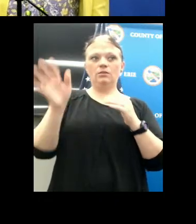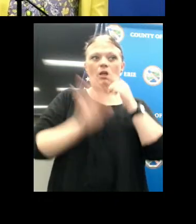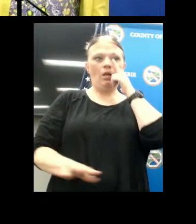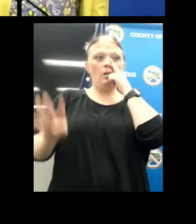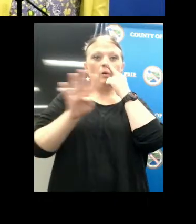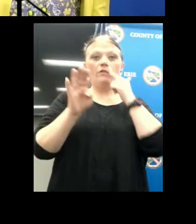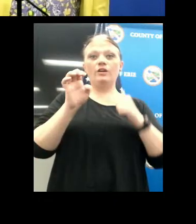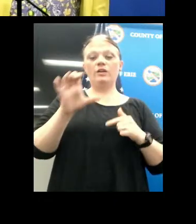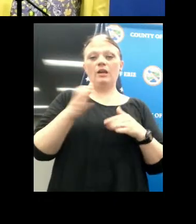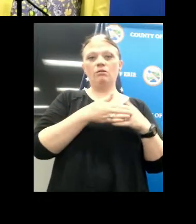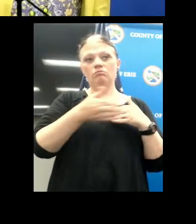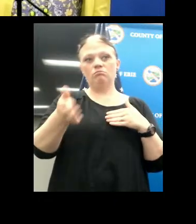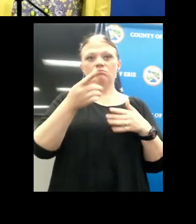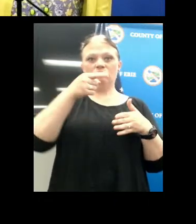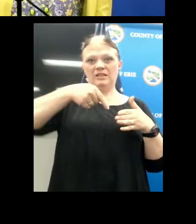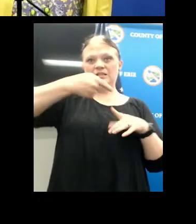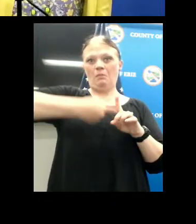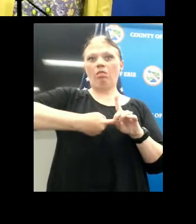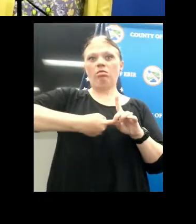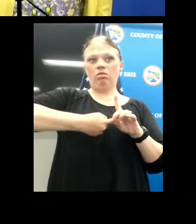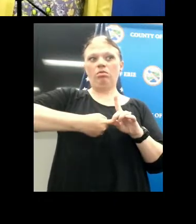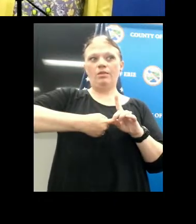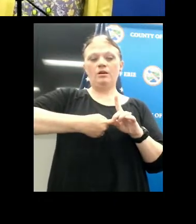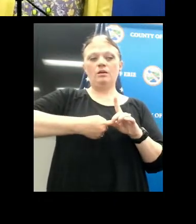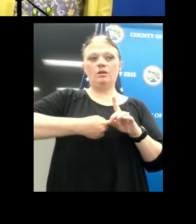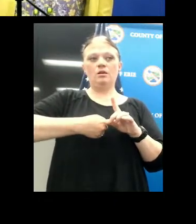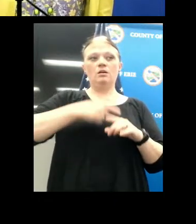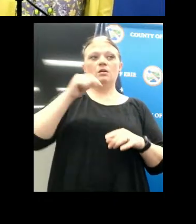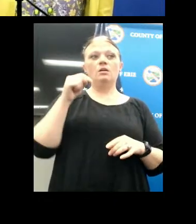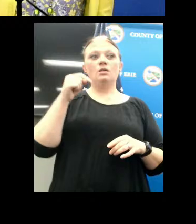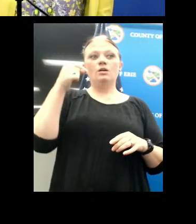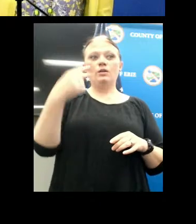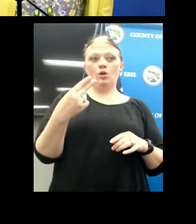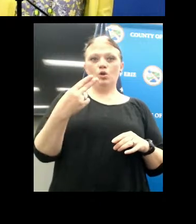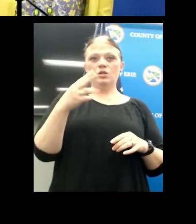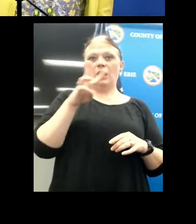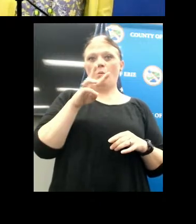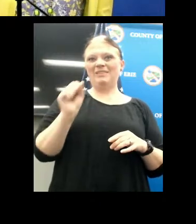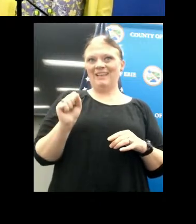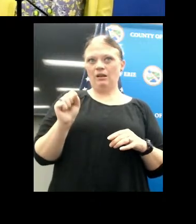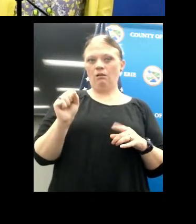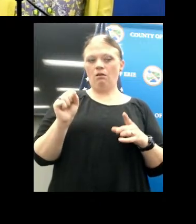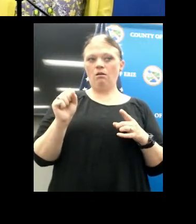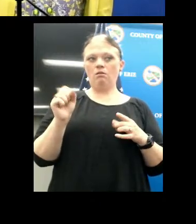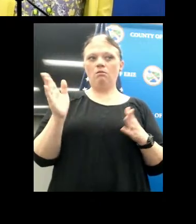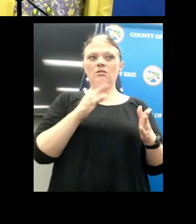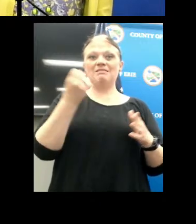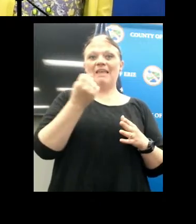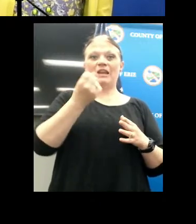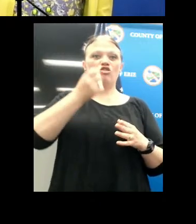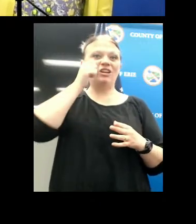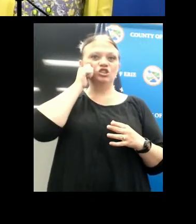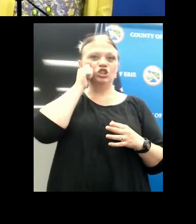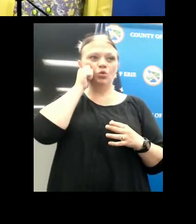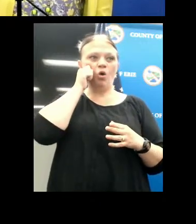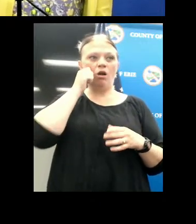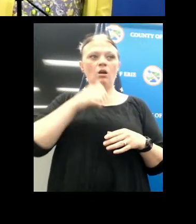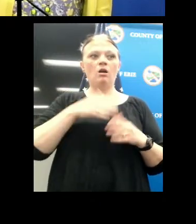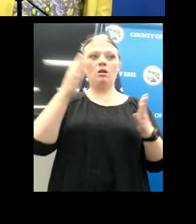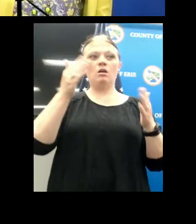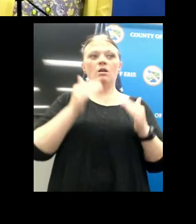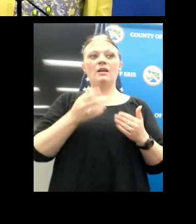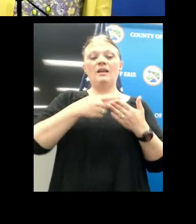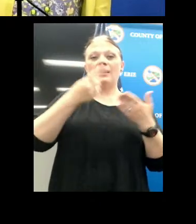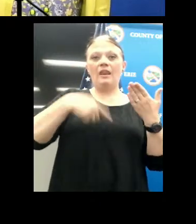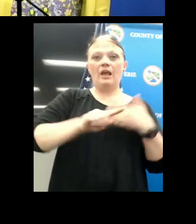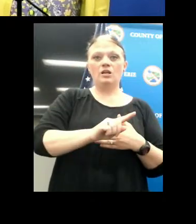throughout Erie County through the rest of the month. And so on Thursday, we're going to be in West Seneca. Saturday, we're going to be in Cheektowaga. And